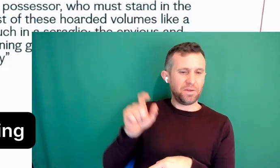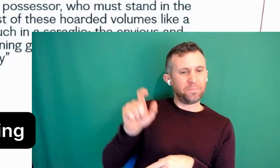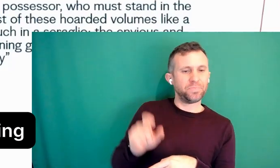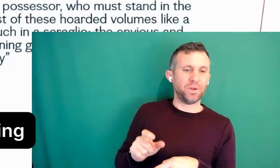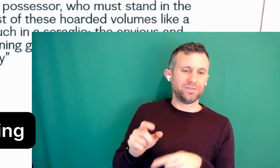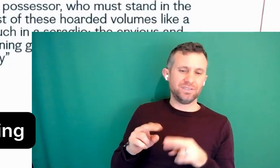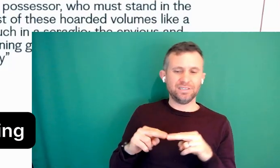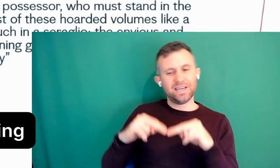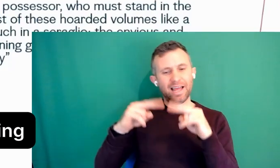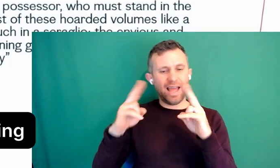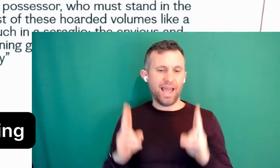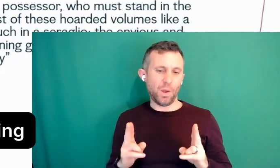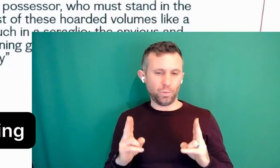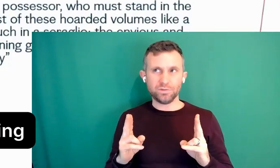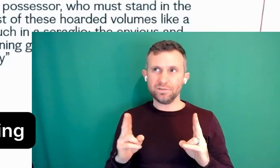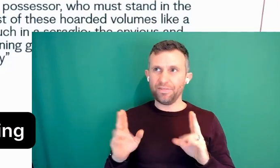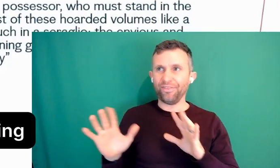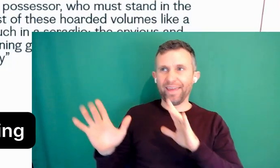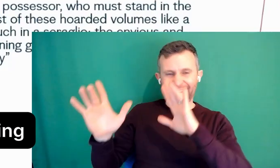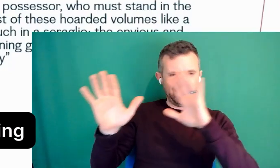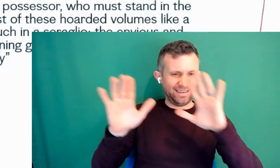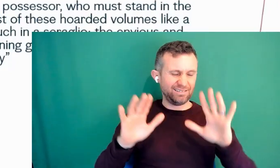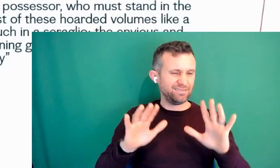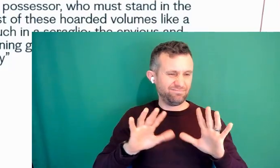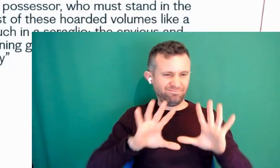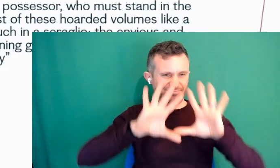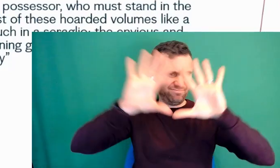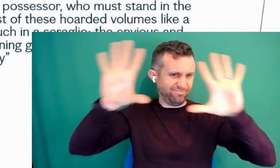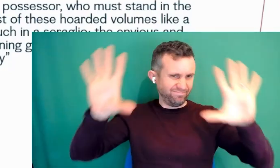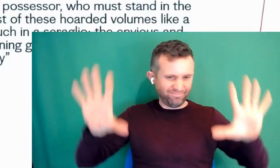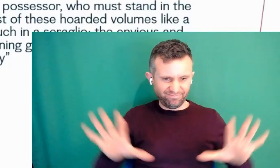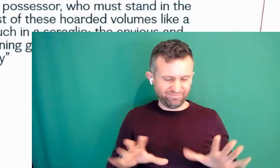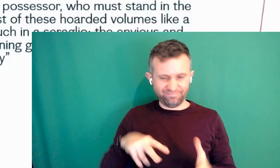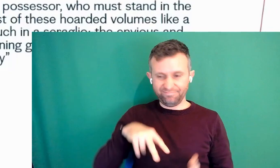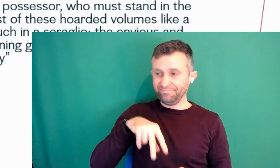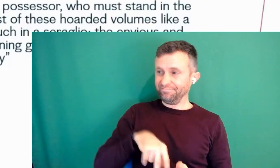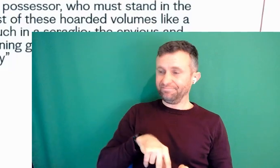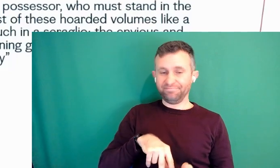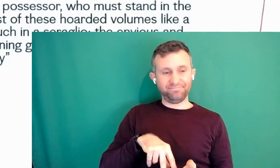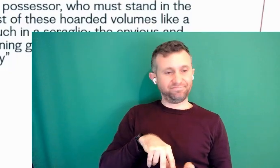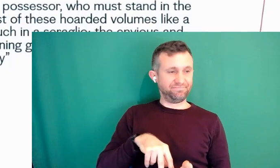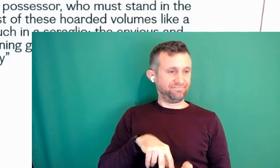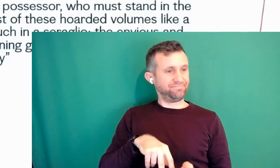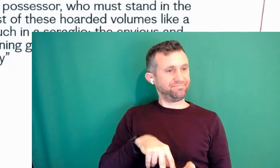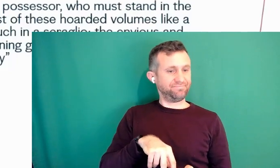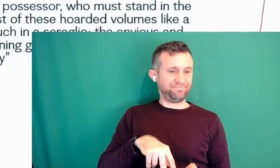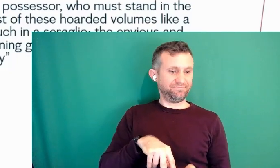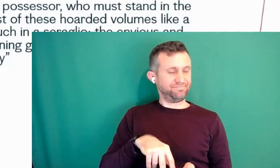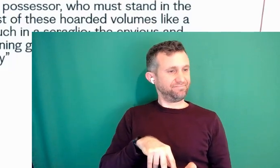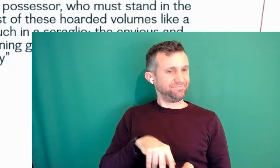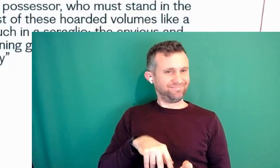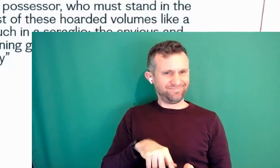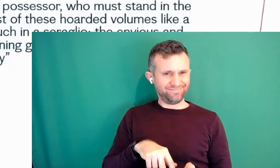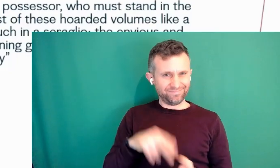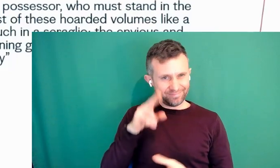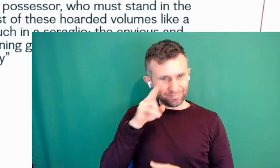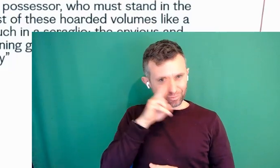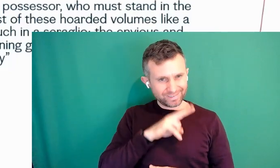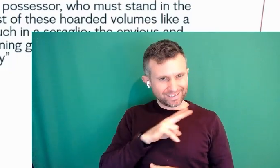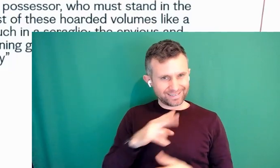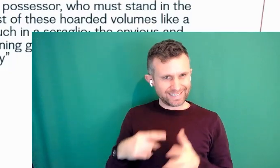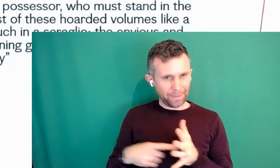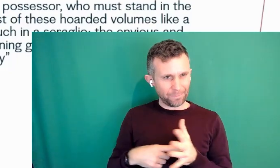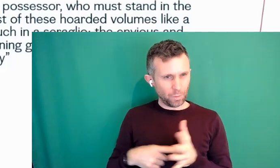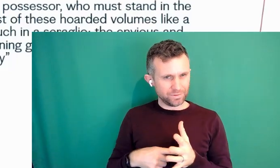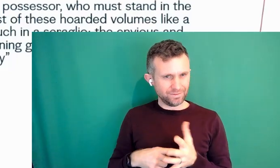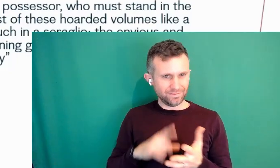immediately recognized George's handwriting, and Soane was furious. He went home to tell